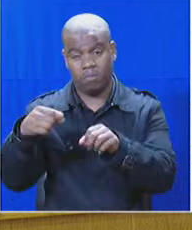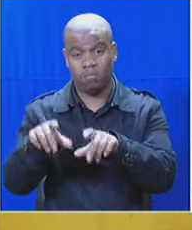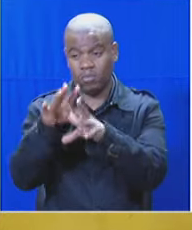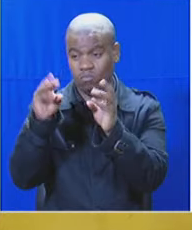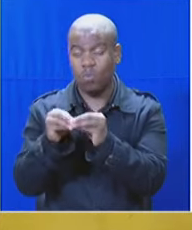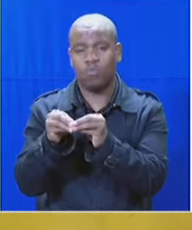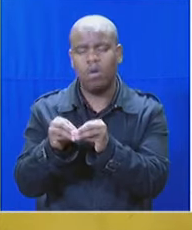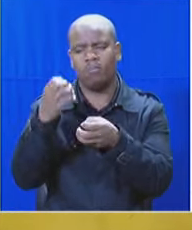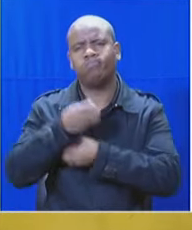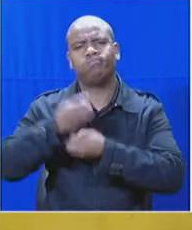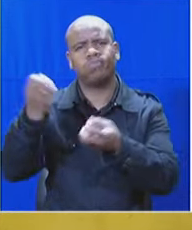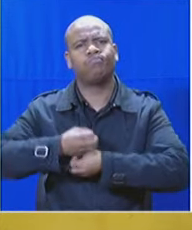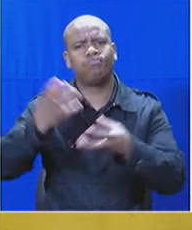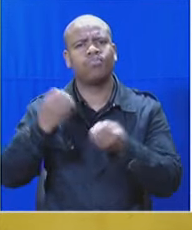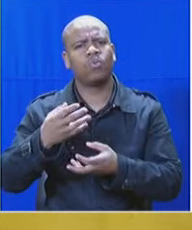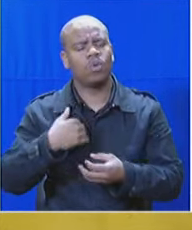apha behlele phaa besikolo.